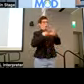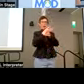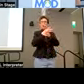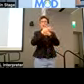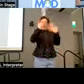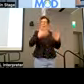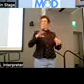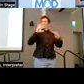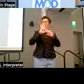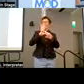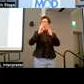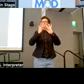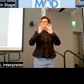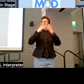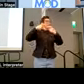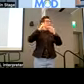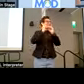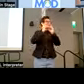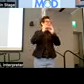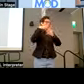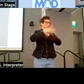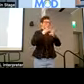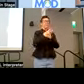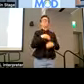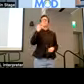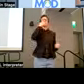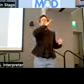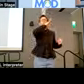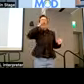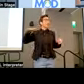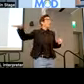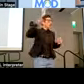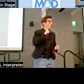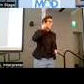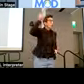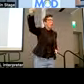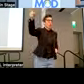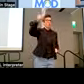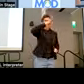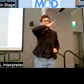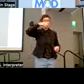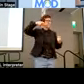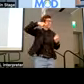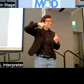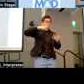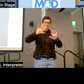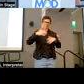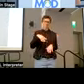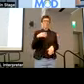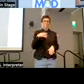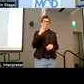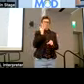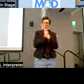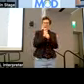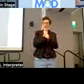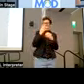space. Also, if you live in a in a wooded area or a rural area, that's very important for